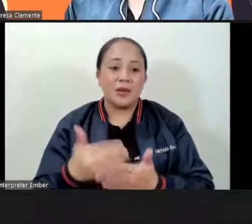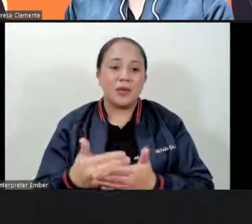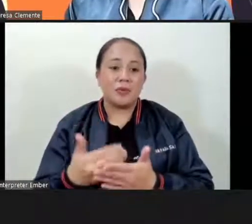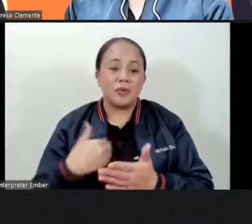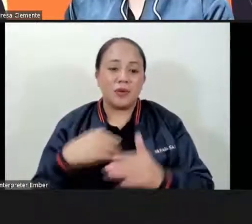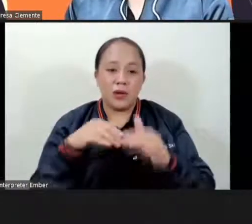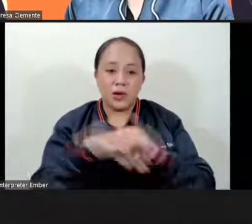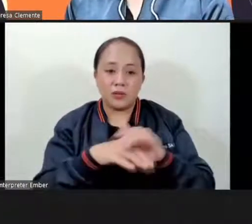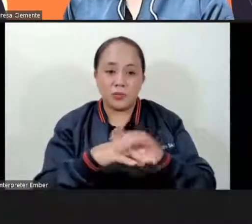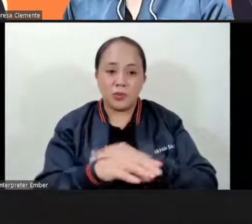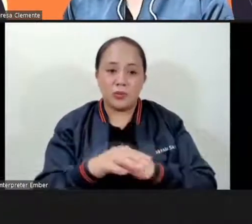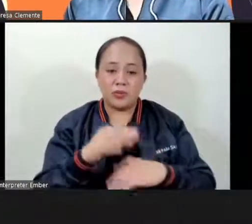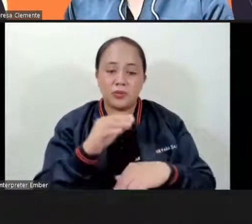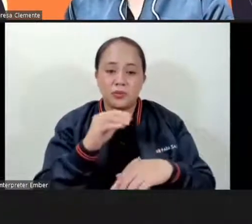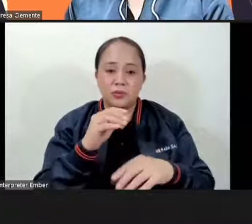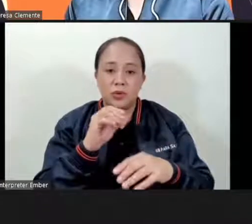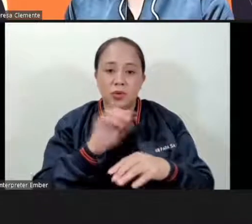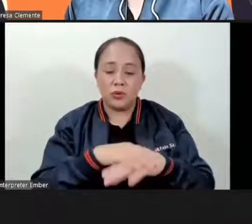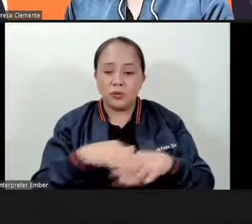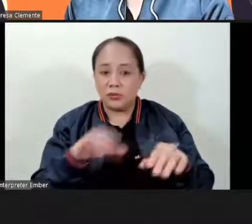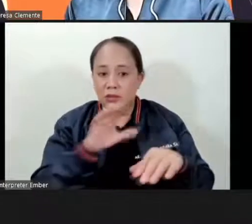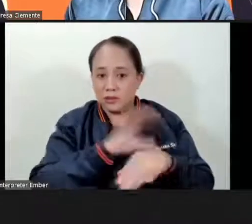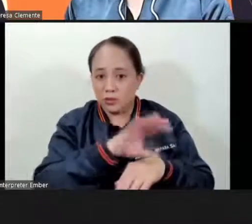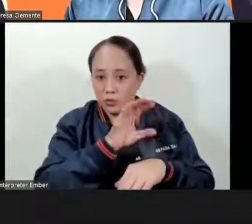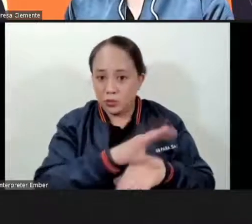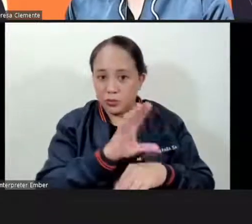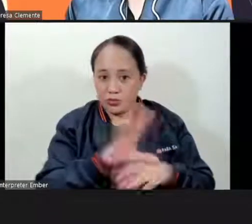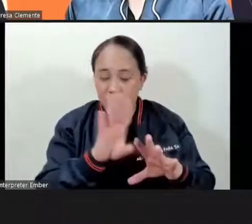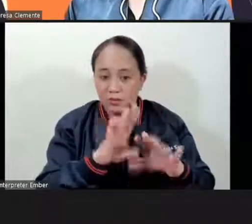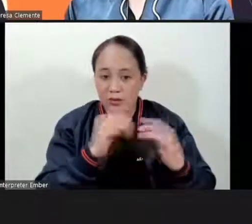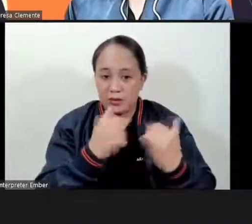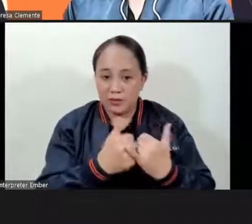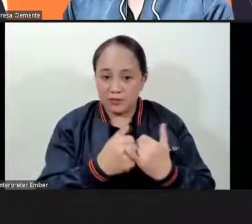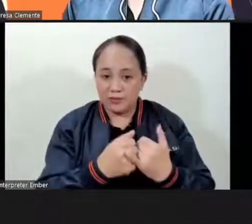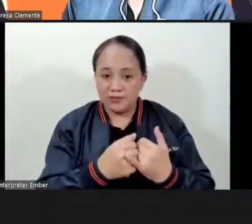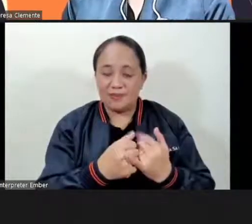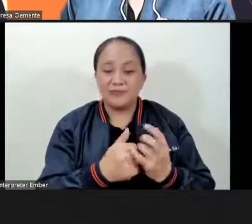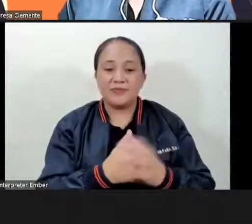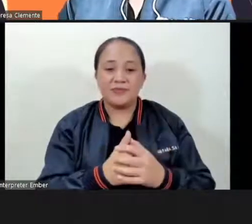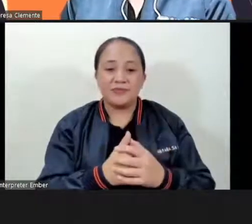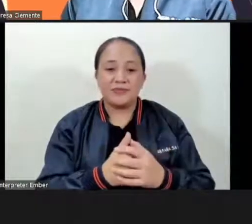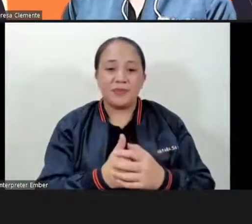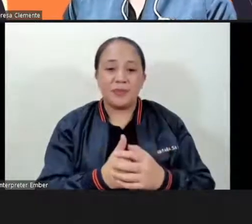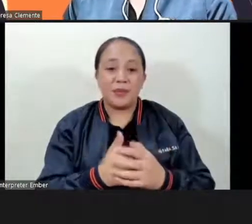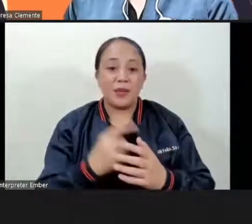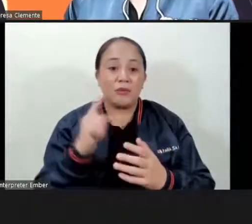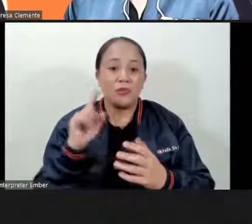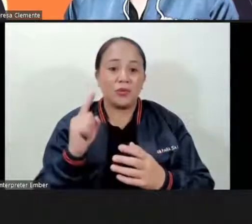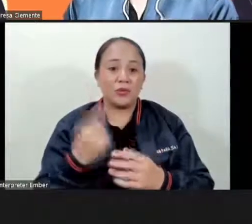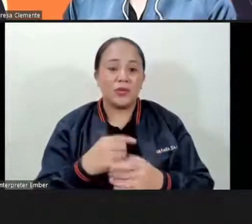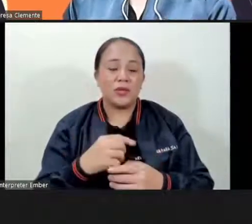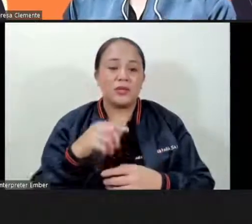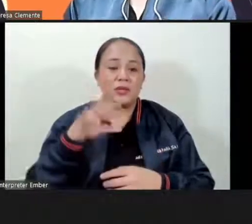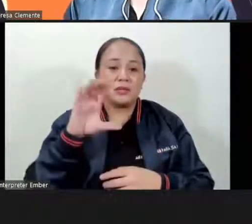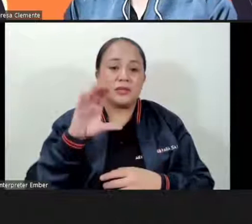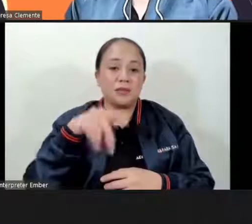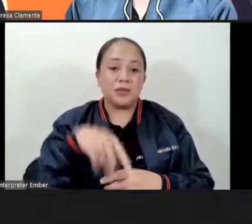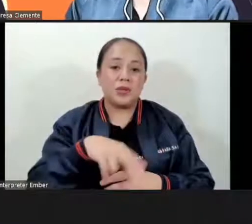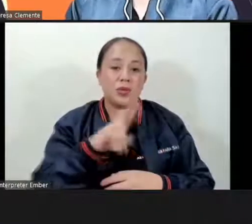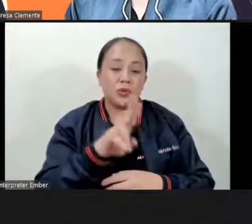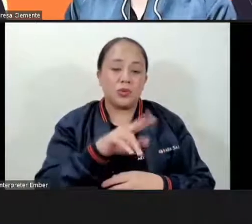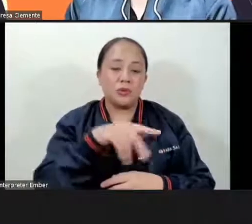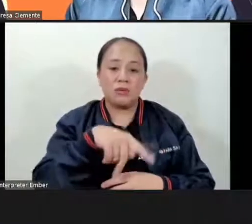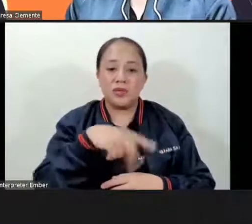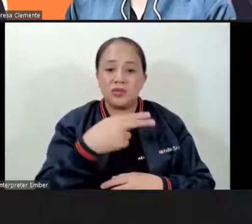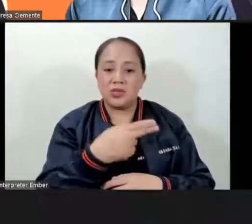maka-access for teleconsult, tele-CPU sa barangays. Sa ngayon po, CPU, PGH pa lang po yung mayroon